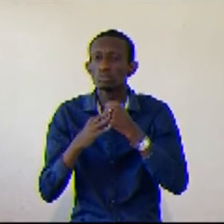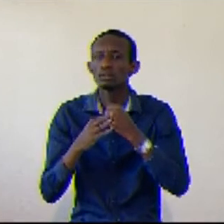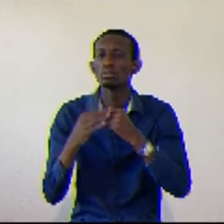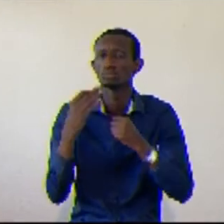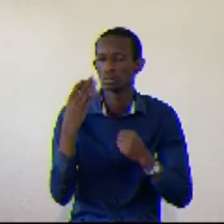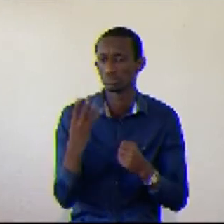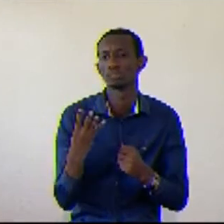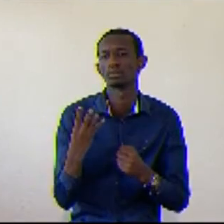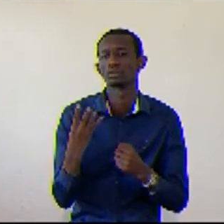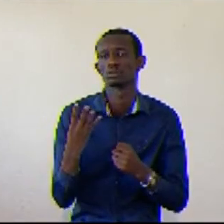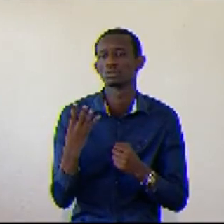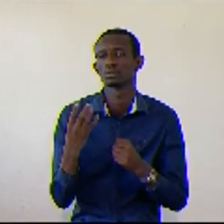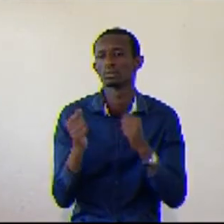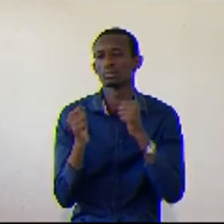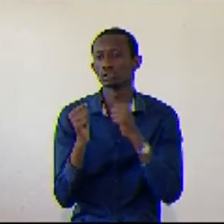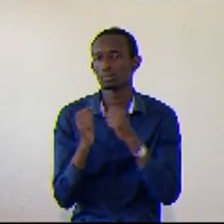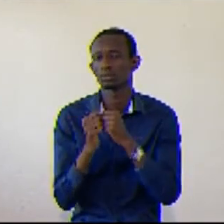0.68318.